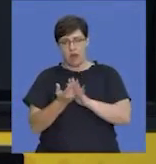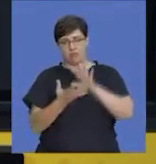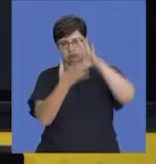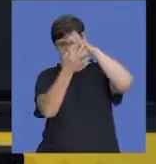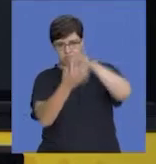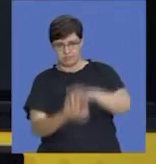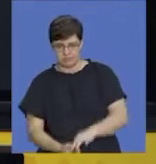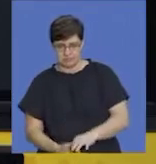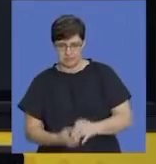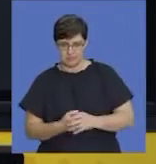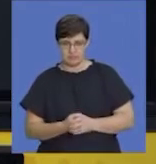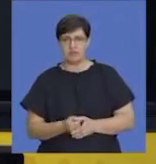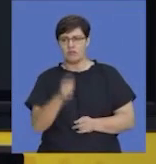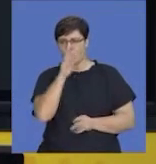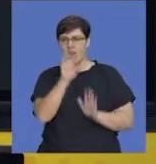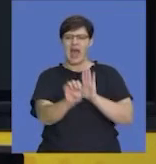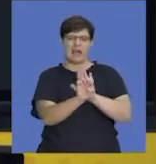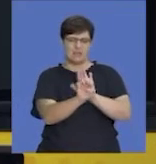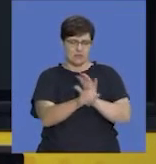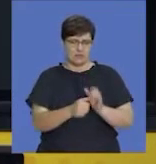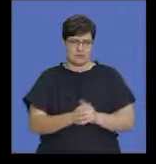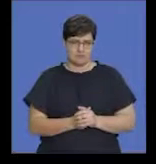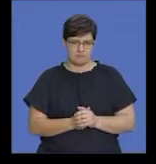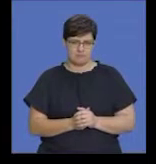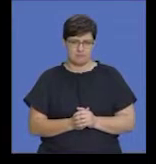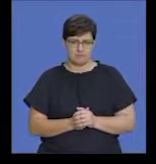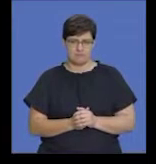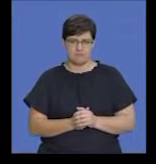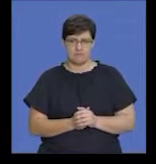flow. Okay, so let's look at some examples.